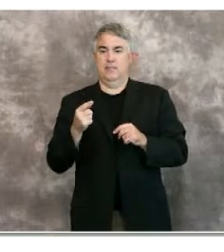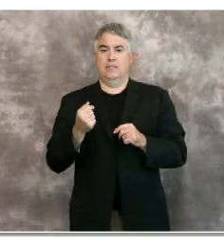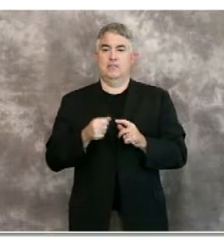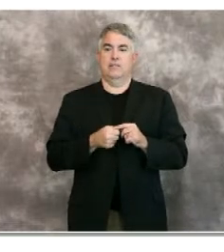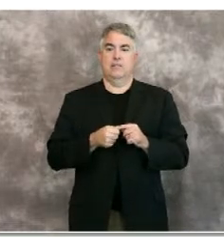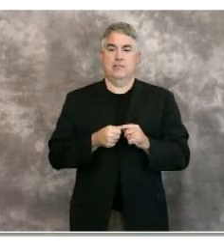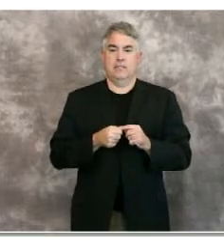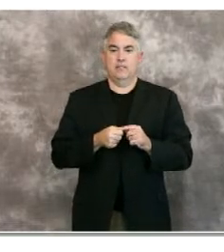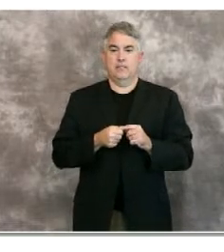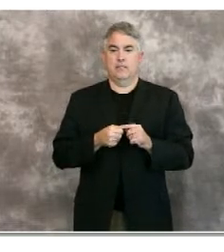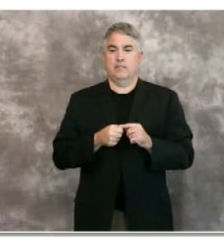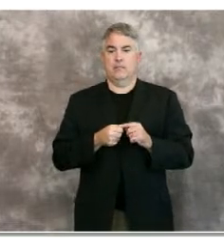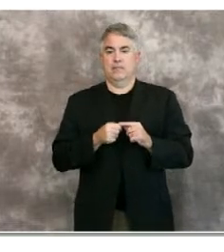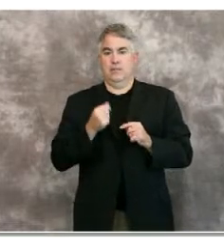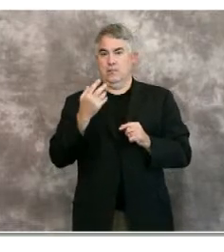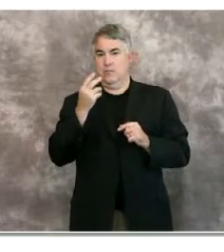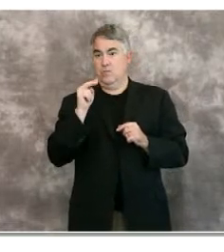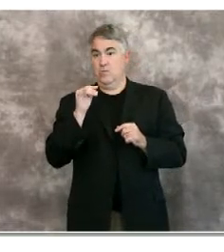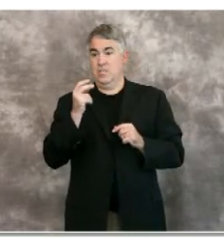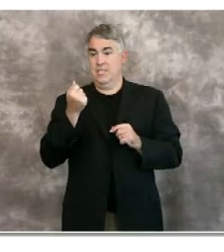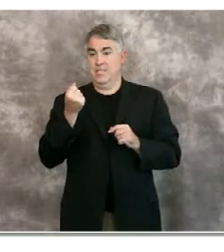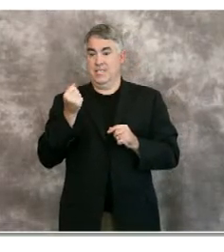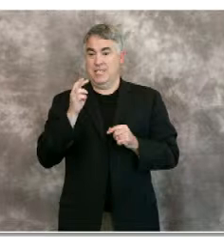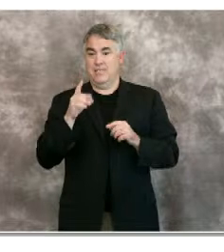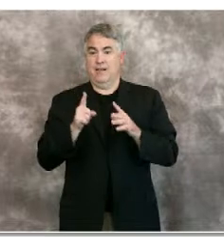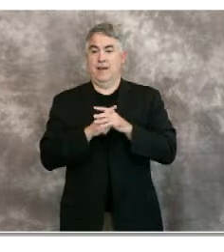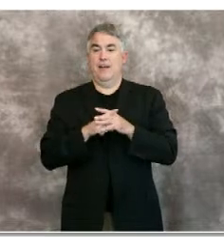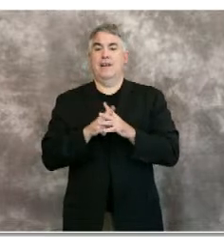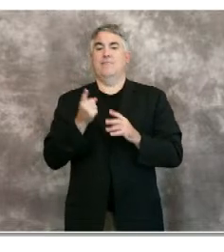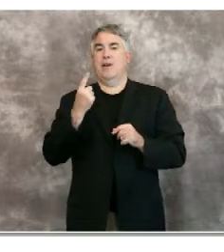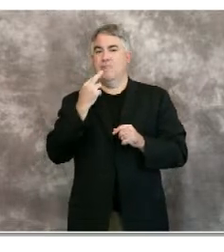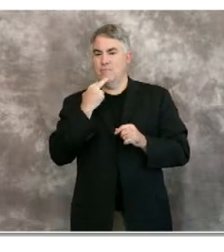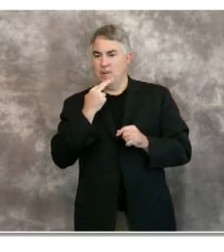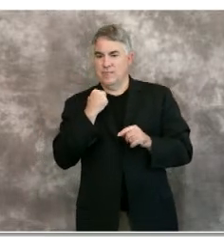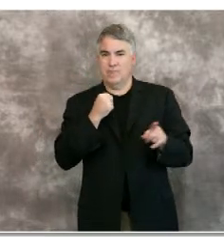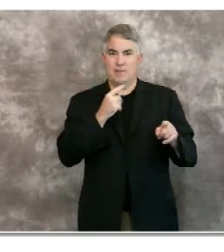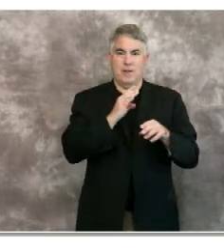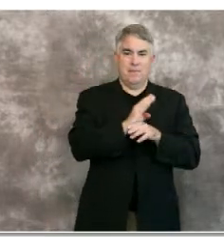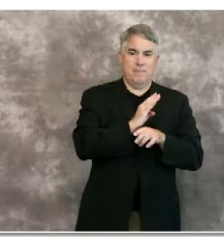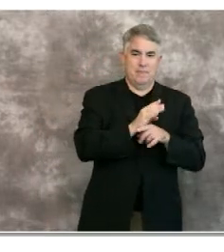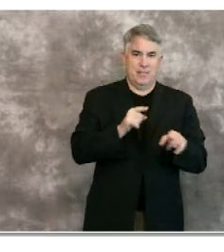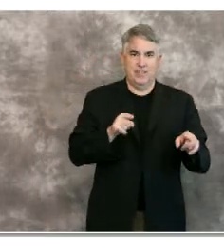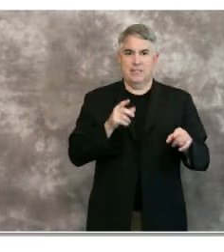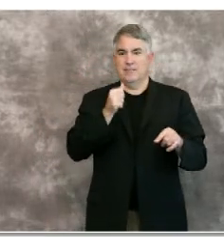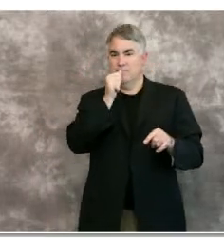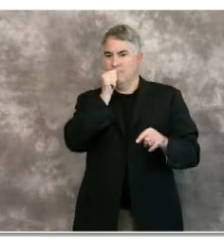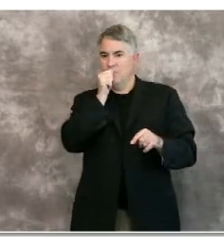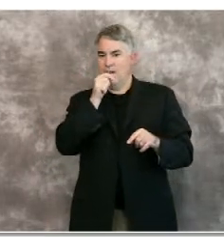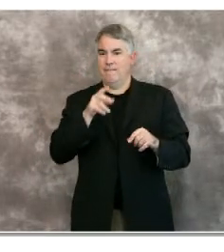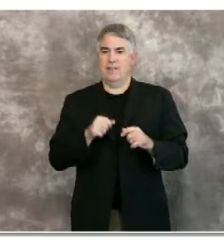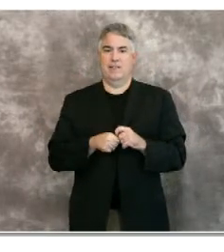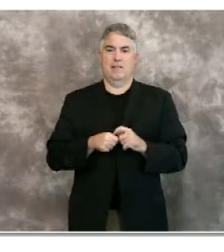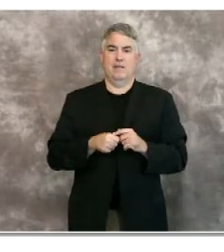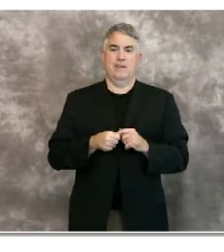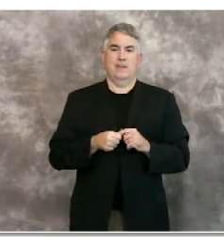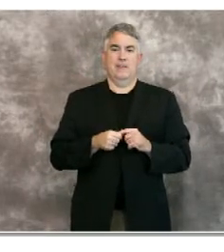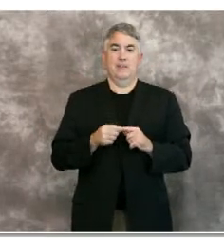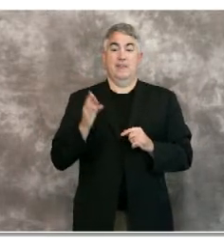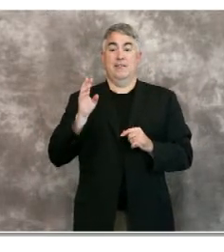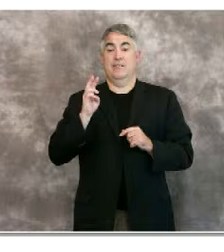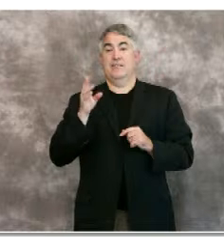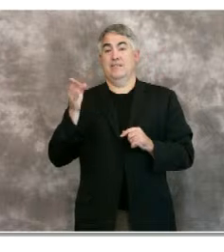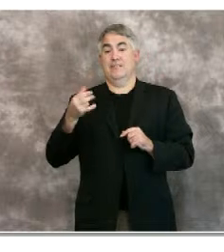one at a business, one at a restaurant, one at a private residence. I'm sorry, that was 3. And then 6/17 we had 2, one at a campground and one at a social